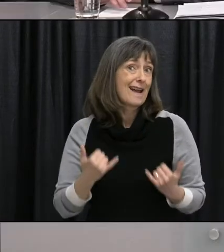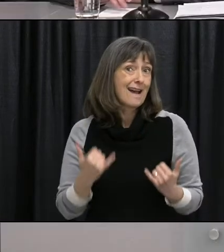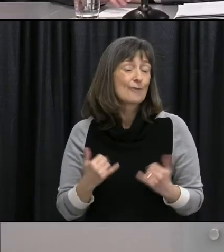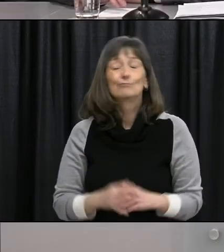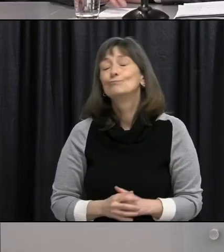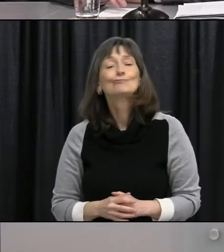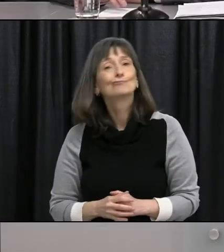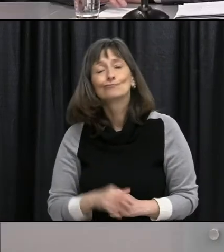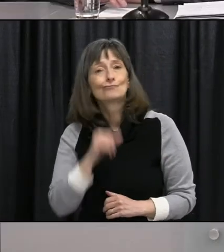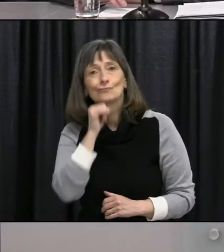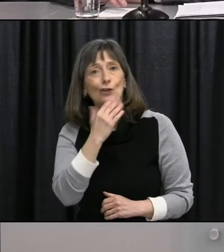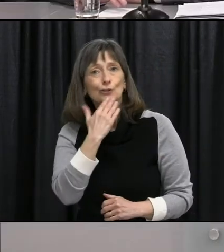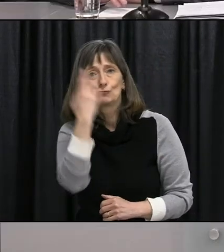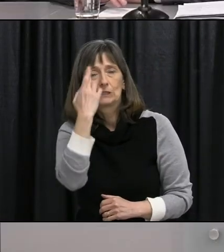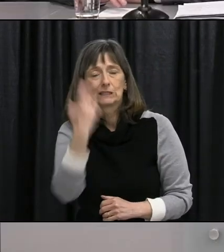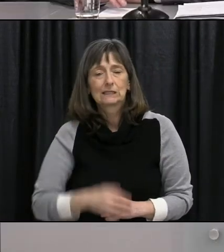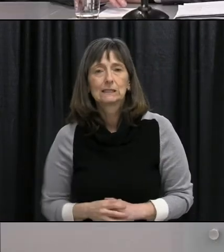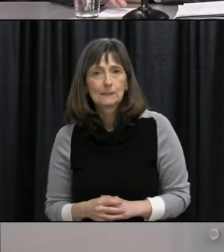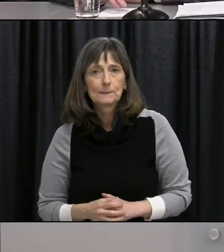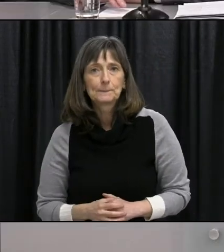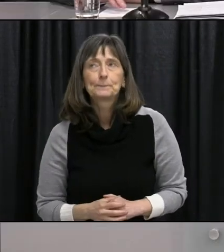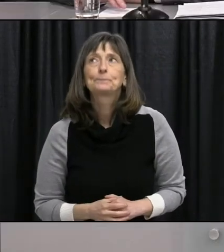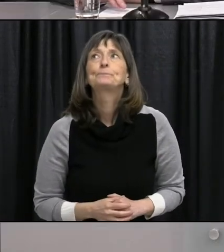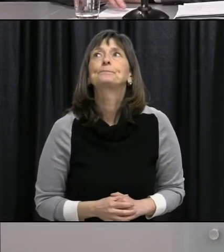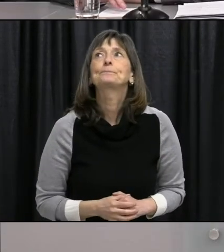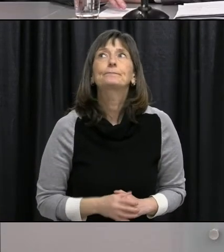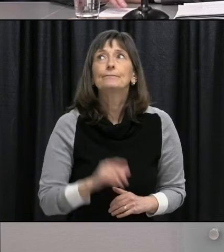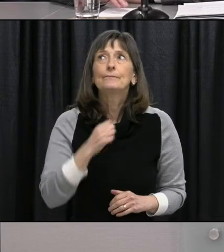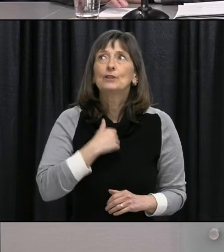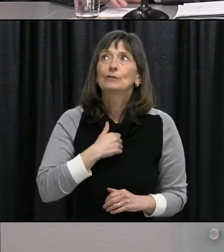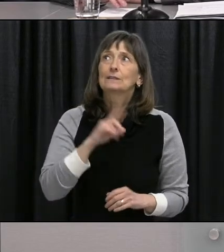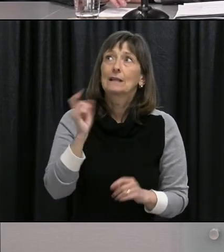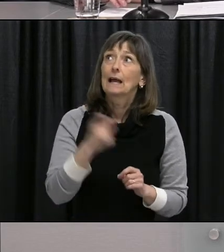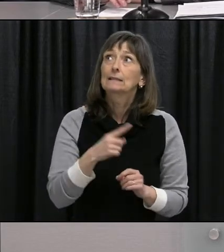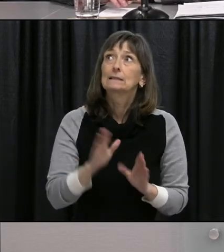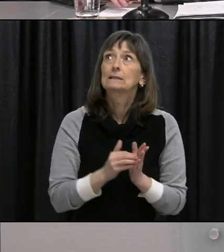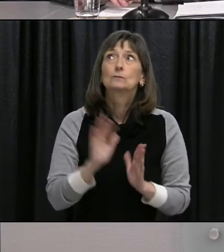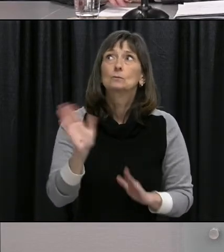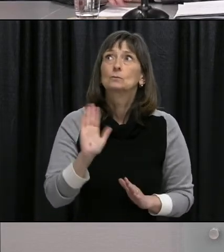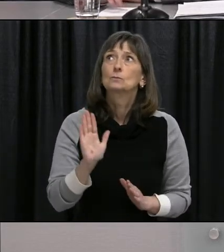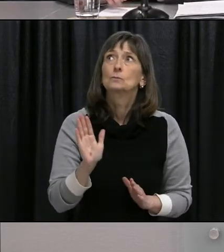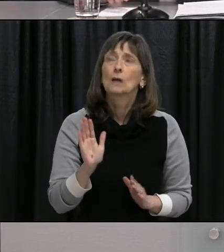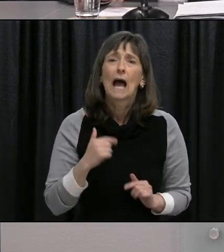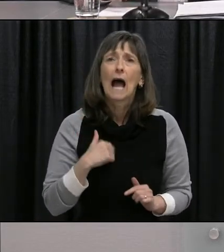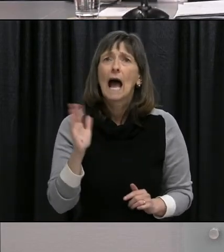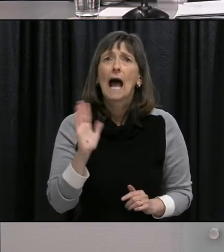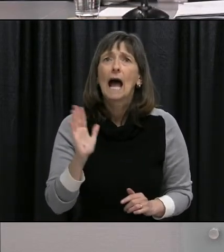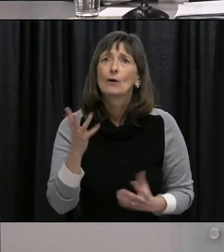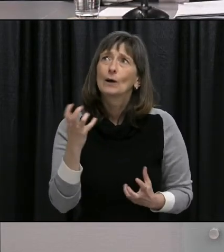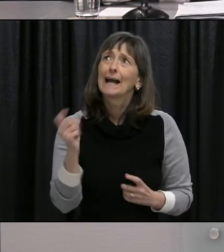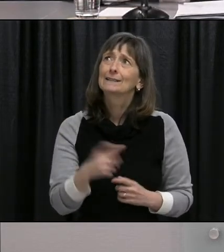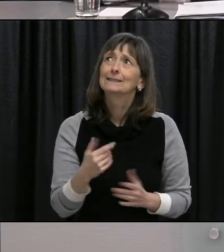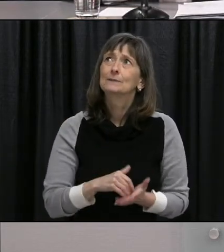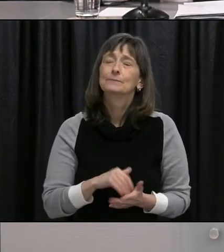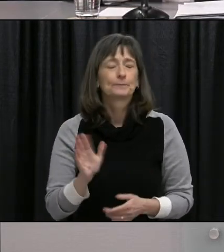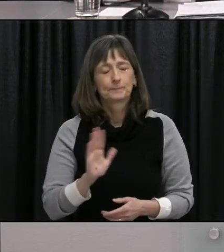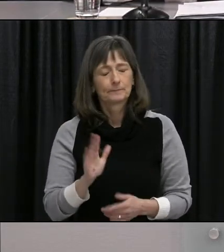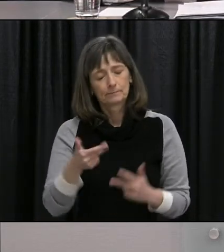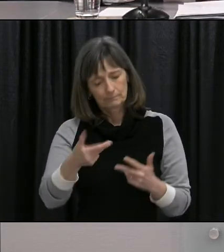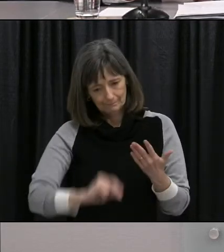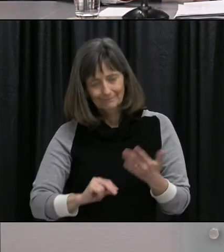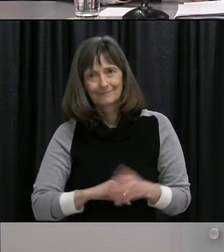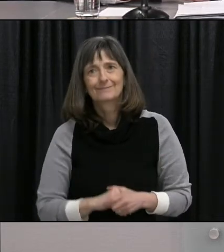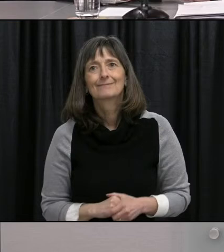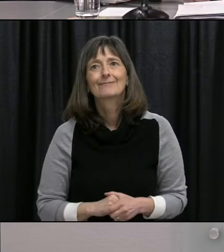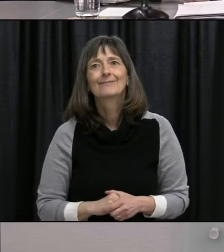Thank you. And I think this flows into my next question. You've asked 3 questions already, so we're going to move on now to single questions, starting with